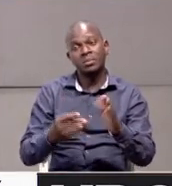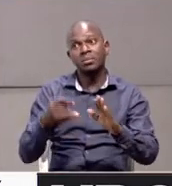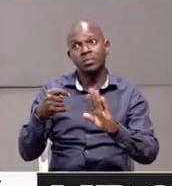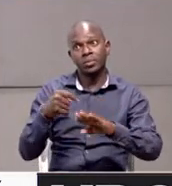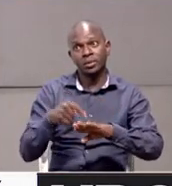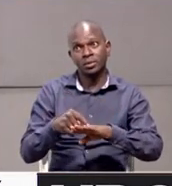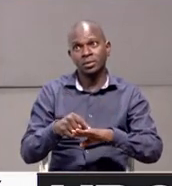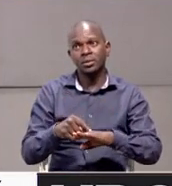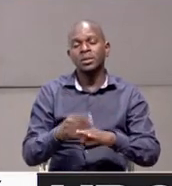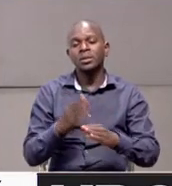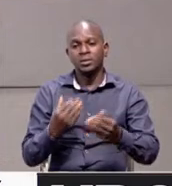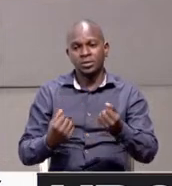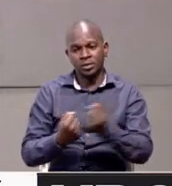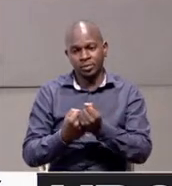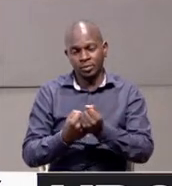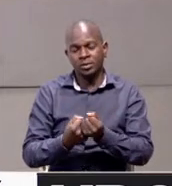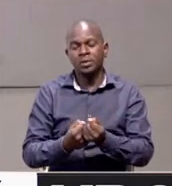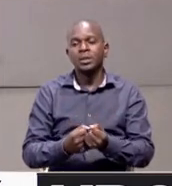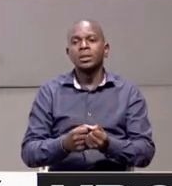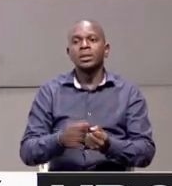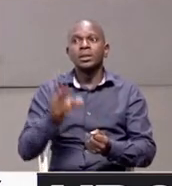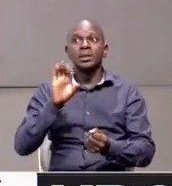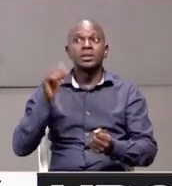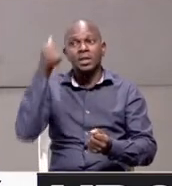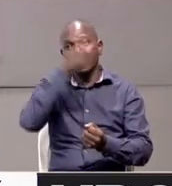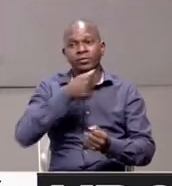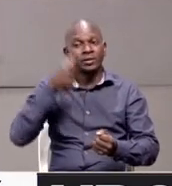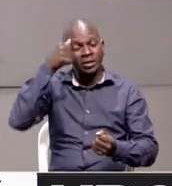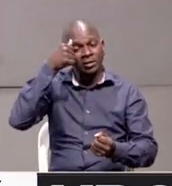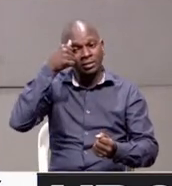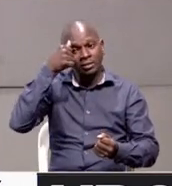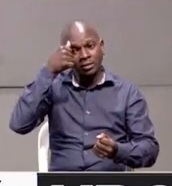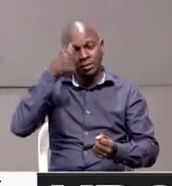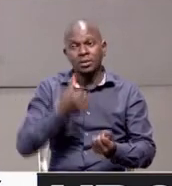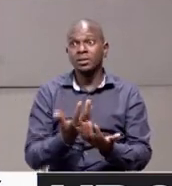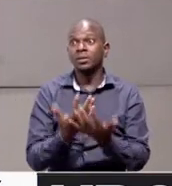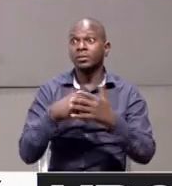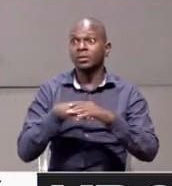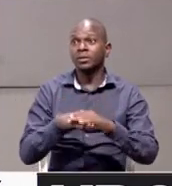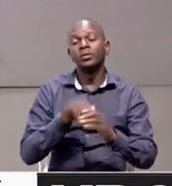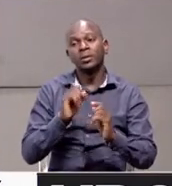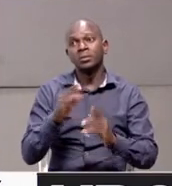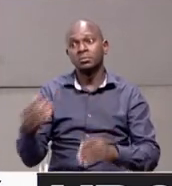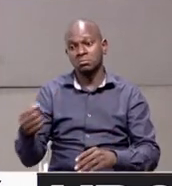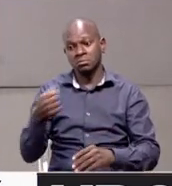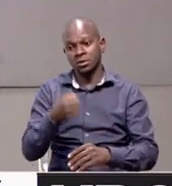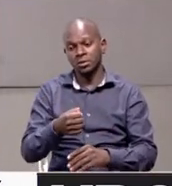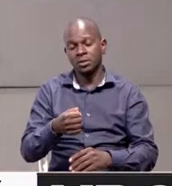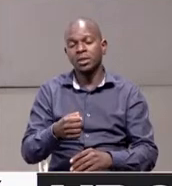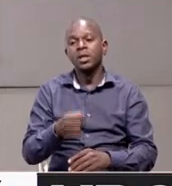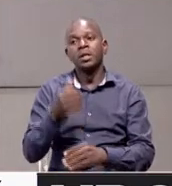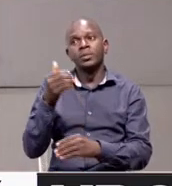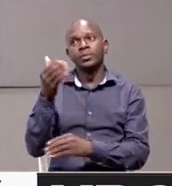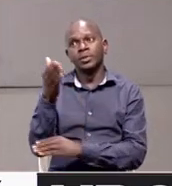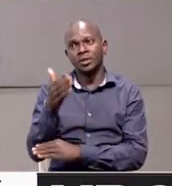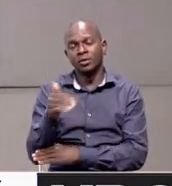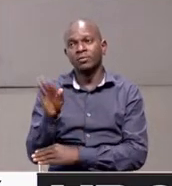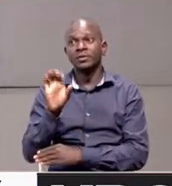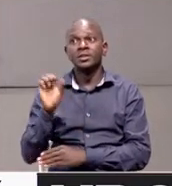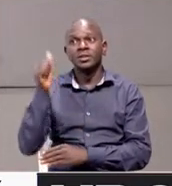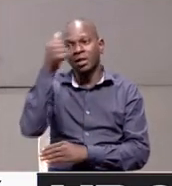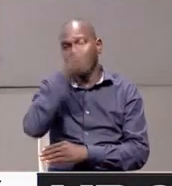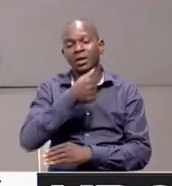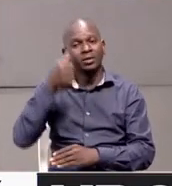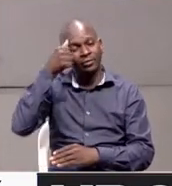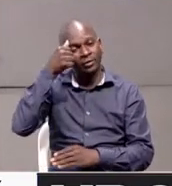you still supporting East African integration?" He said, "Yes, okay, you come and become Minister of East Africa." I'm not bothered about the